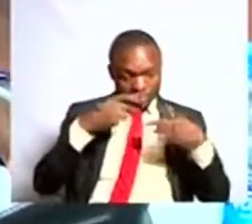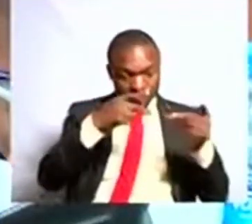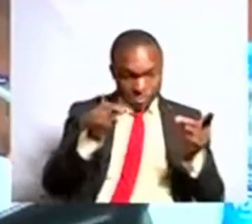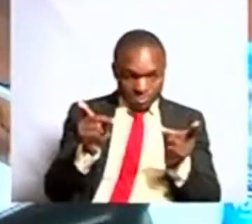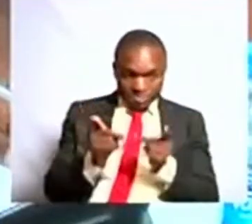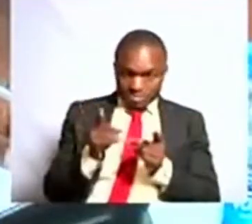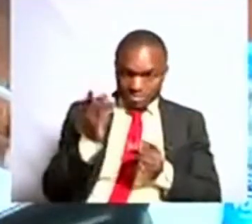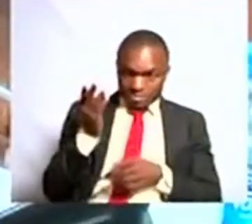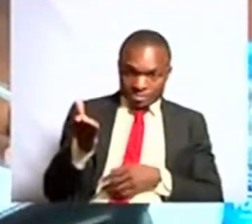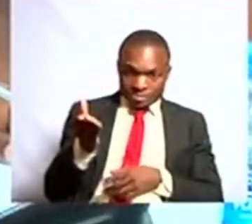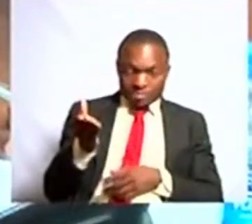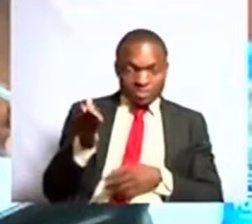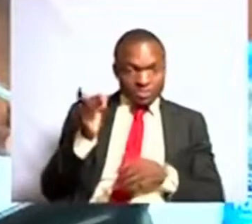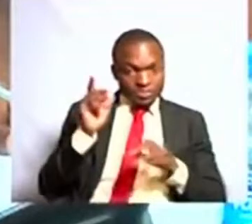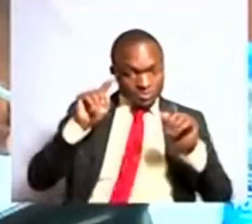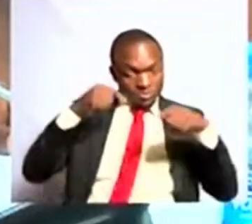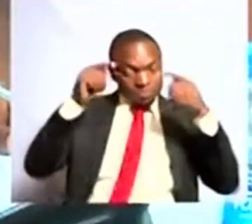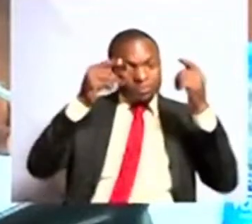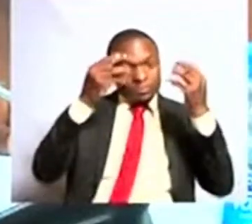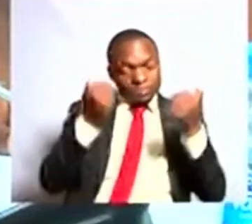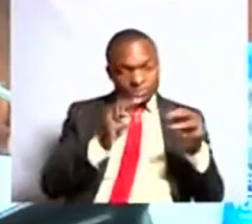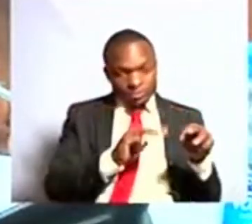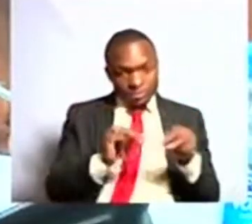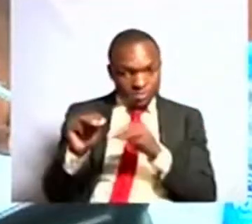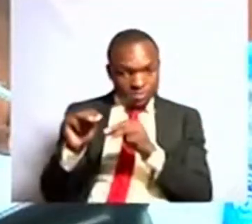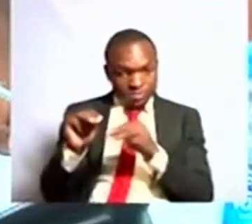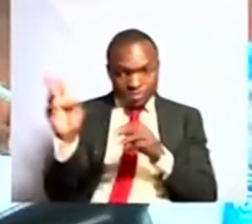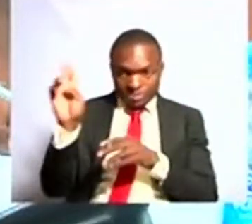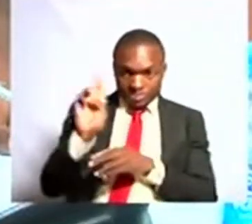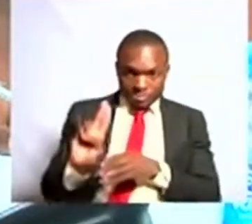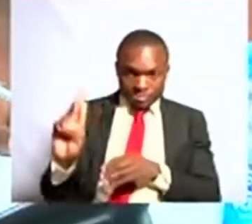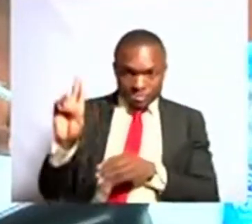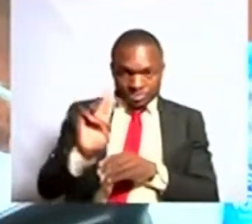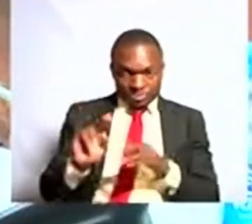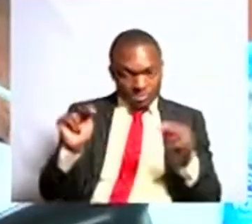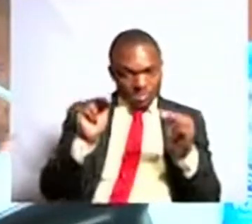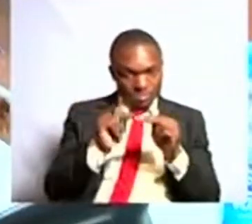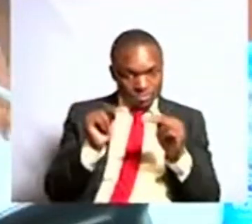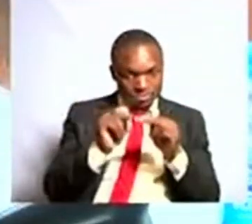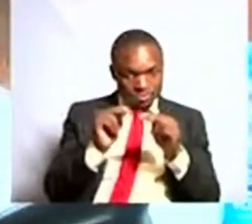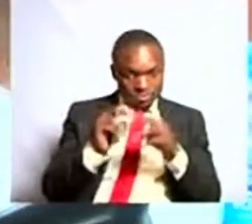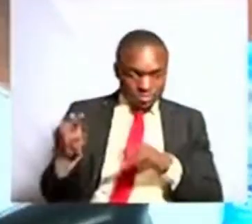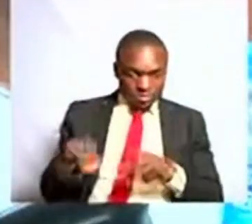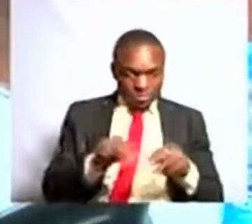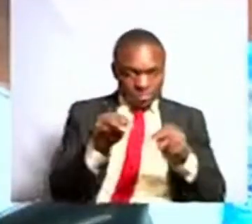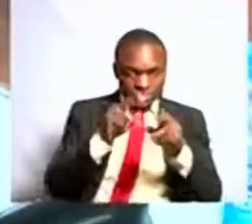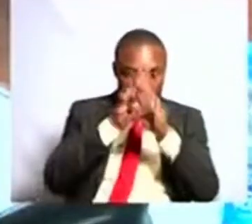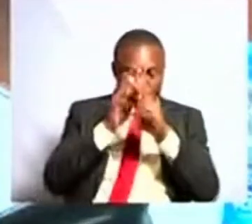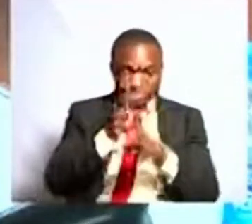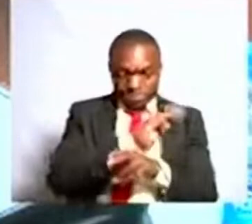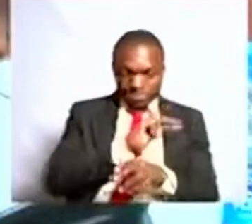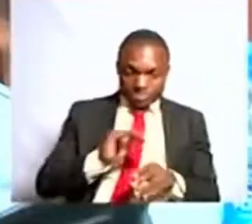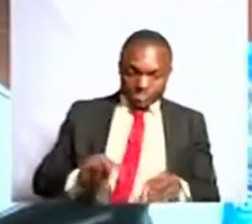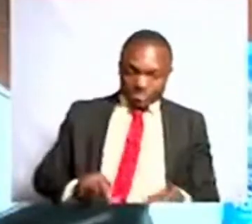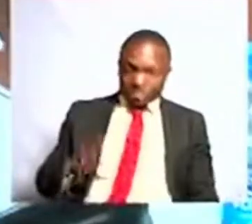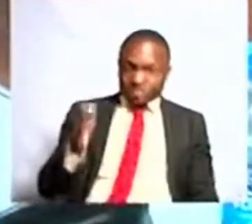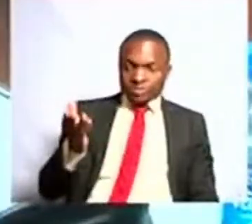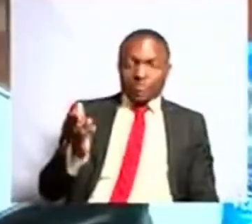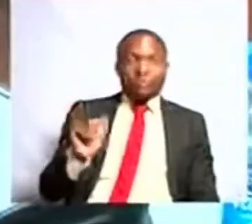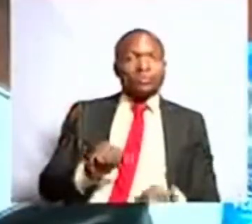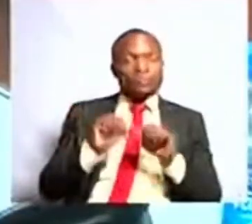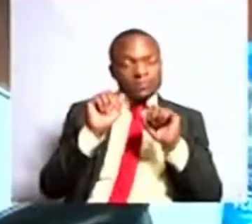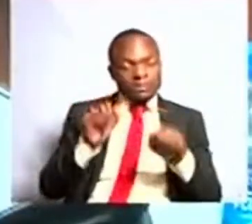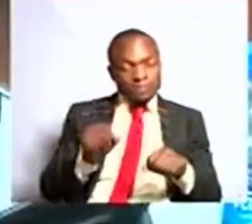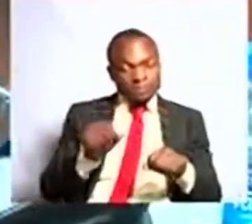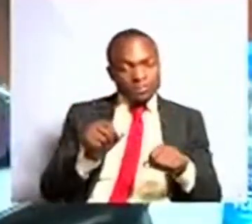that matter. In the interest of progress now, we go to irregular use of limited bidding procurement method. Honorable members, let's move to that. Let's